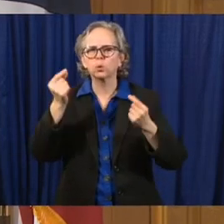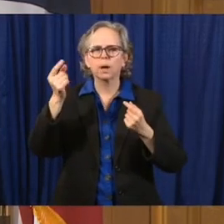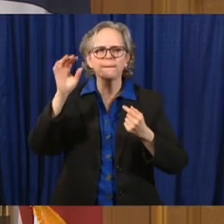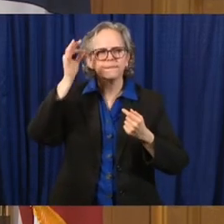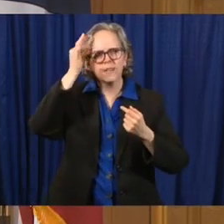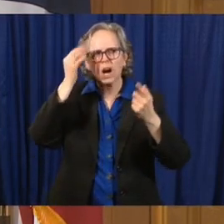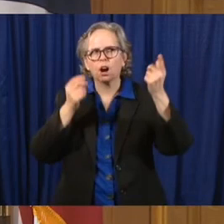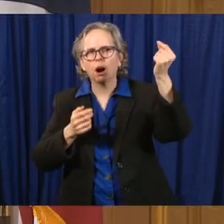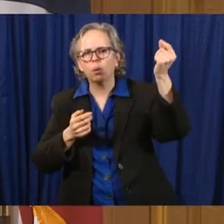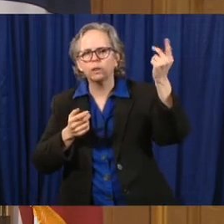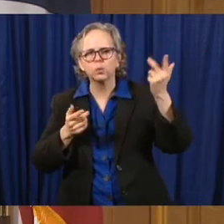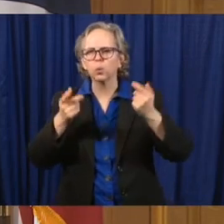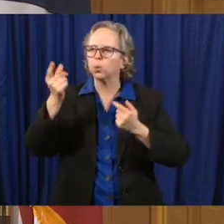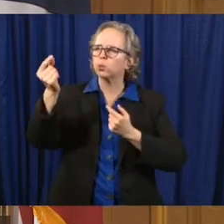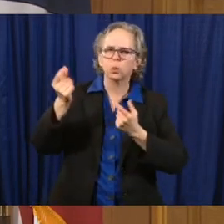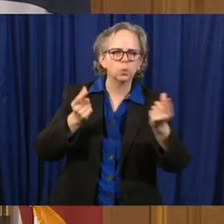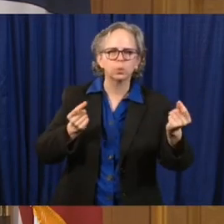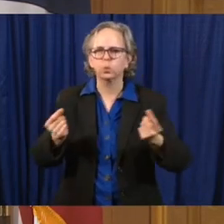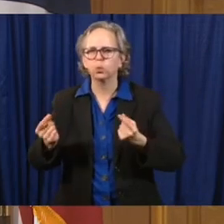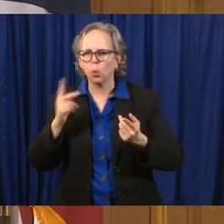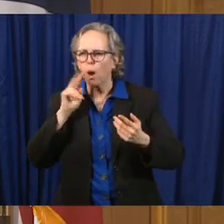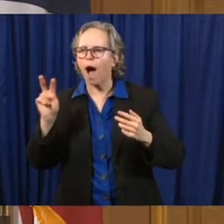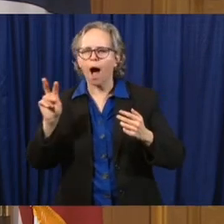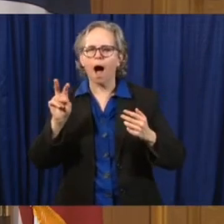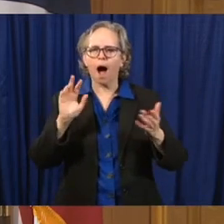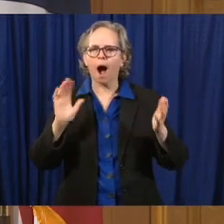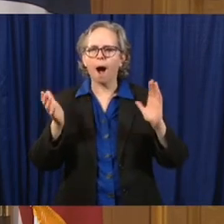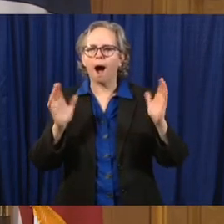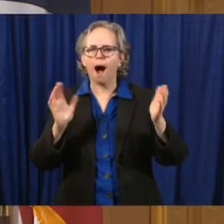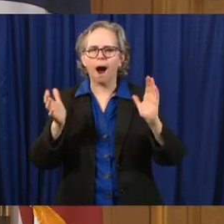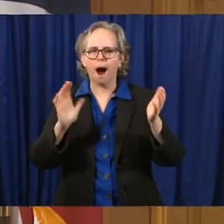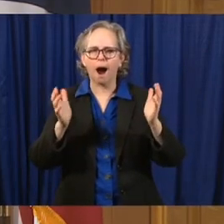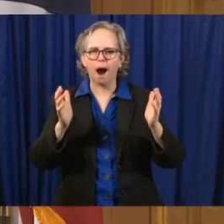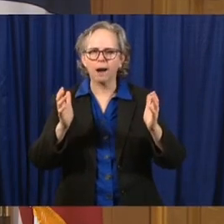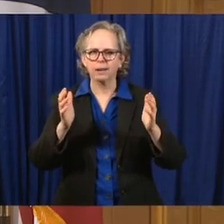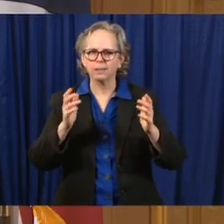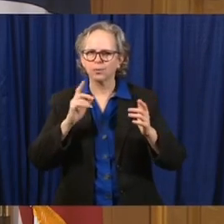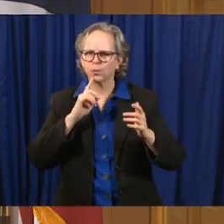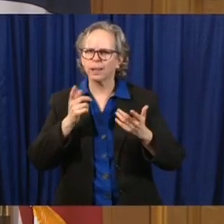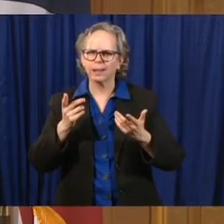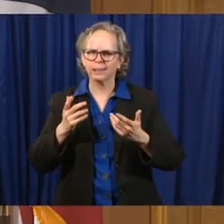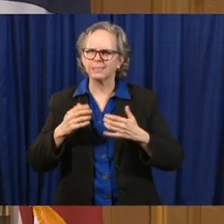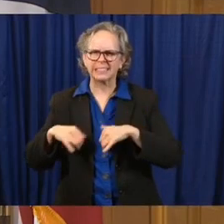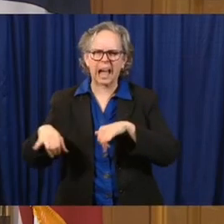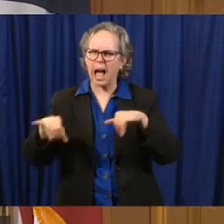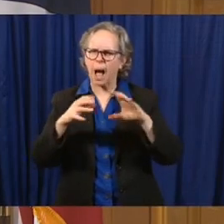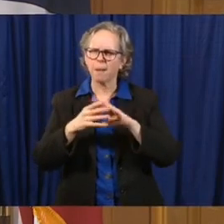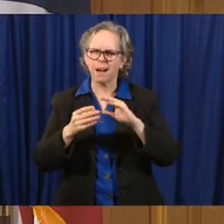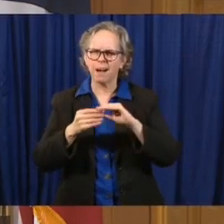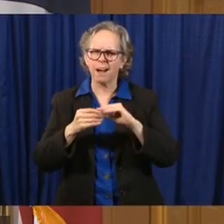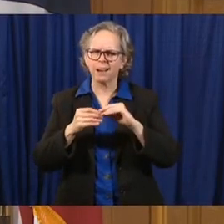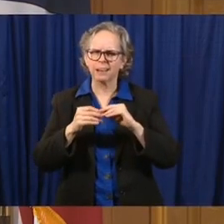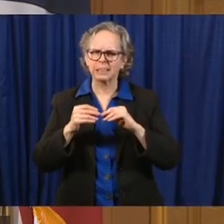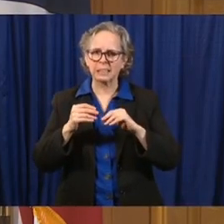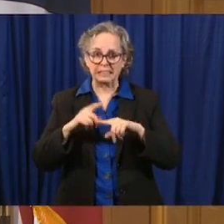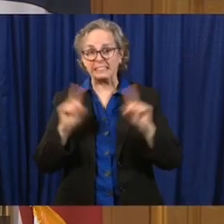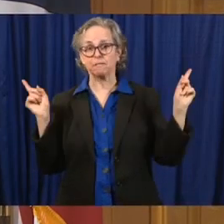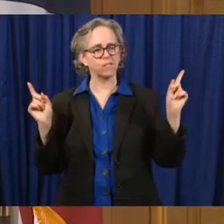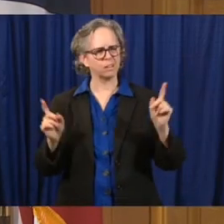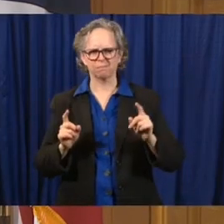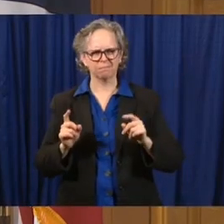to see is some things emerge. Some of the things that Dr. Acton just talked about. You know, you can